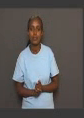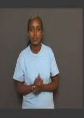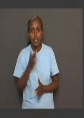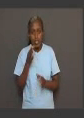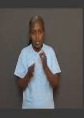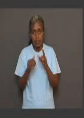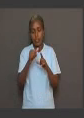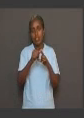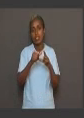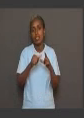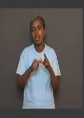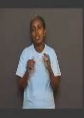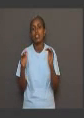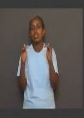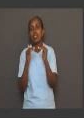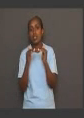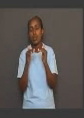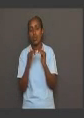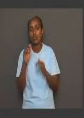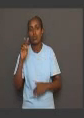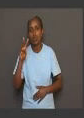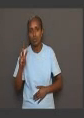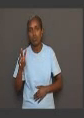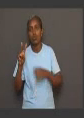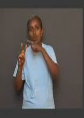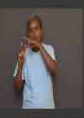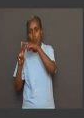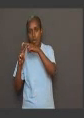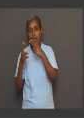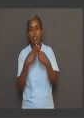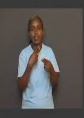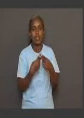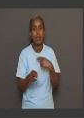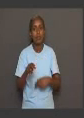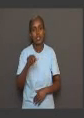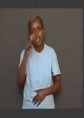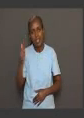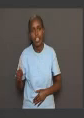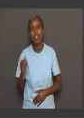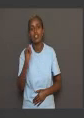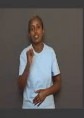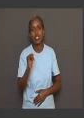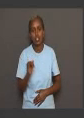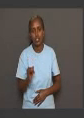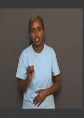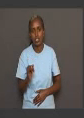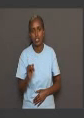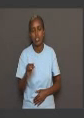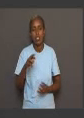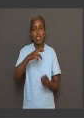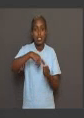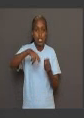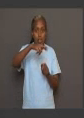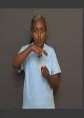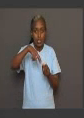If the angle is equal to 2 pi times any integer, the